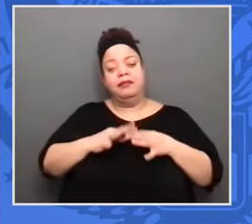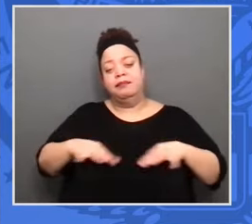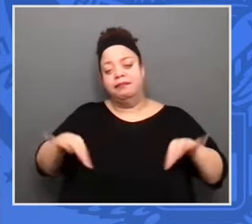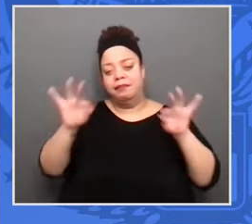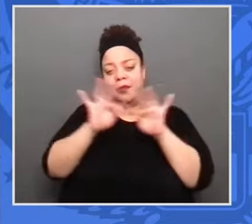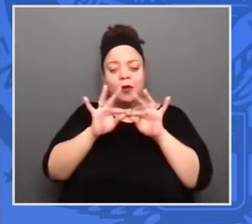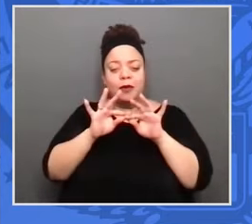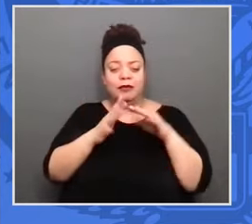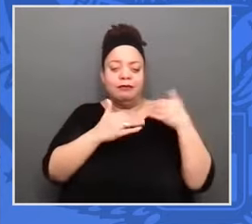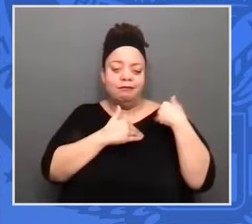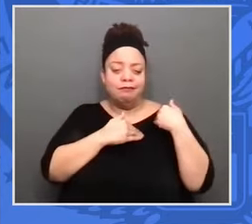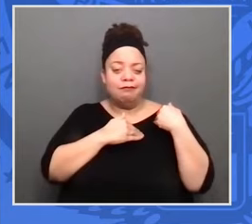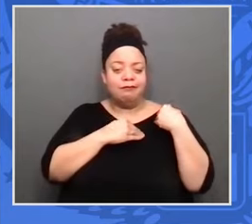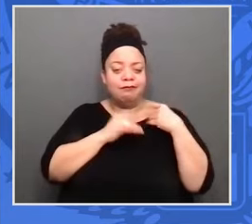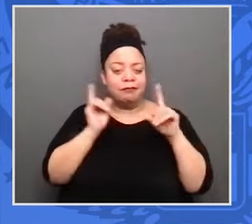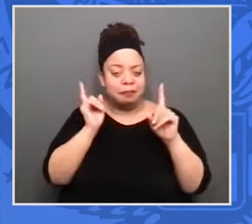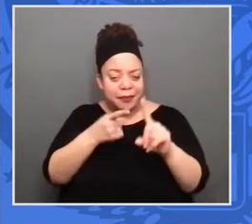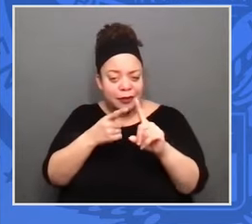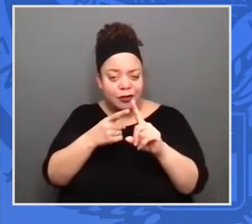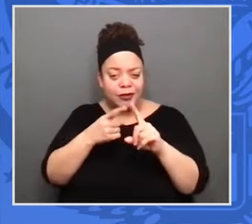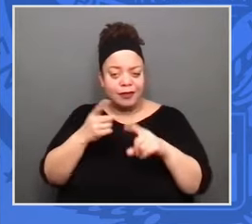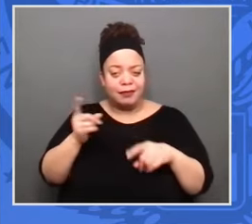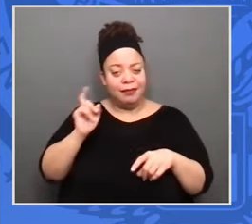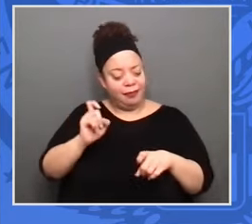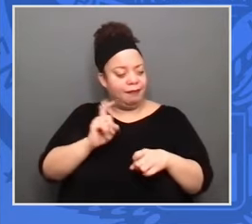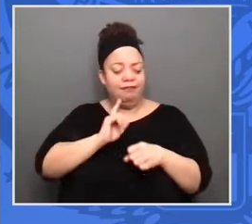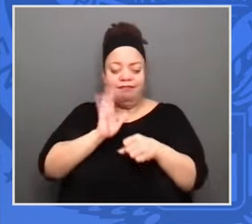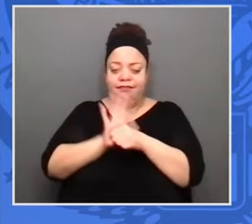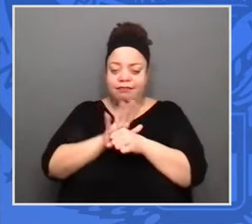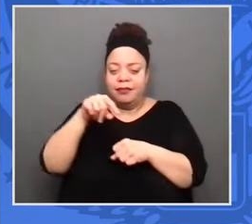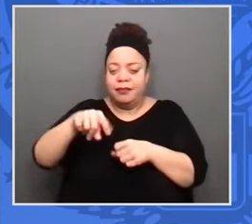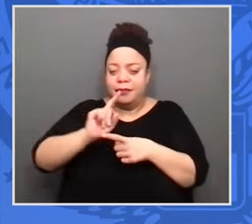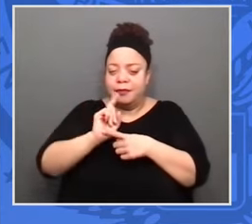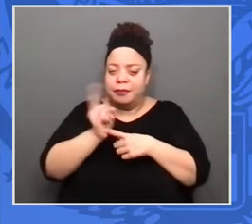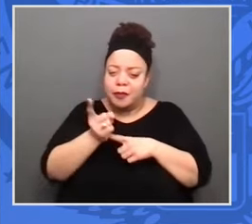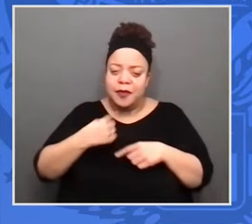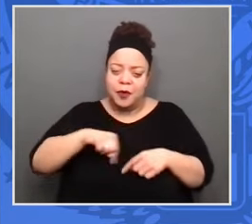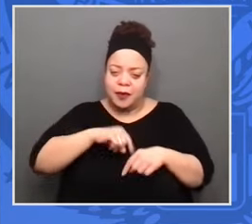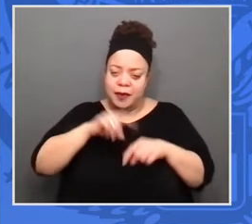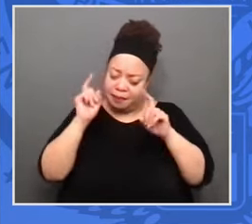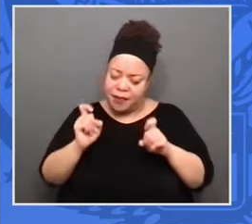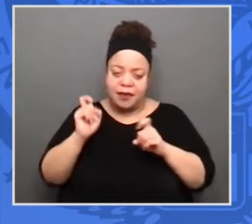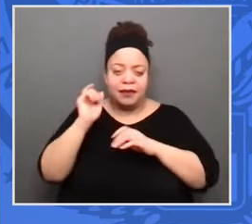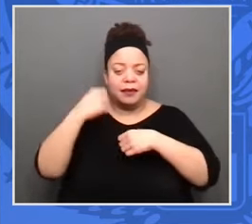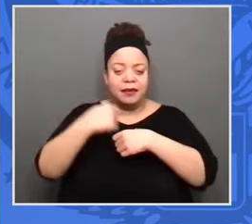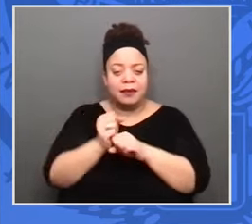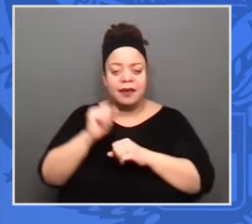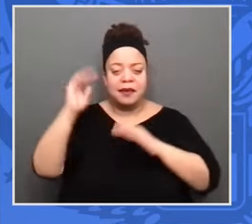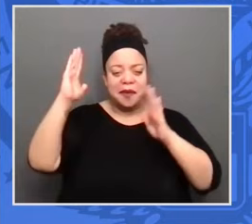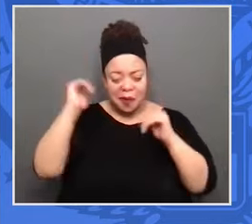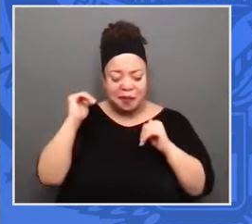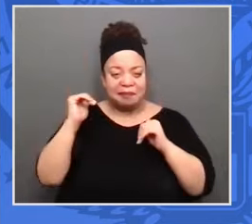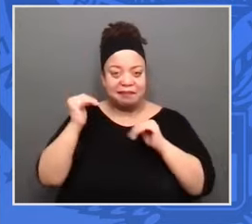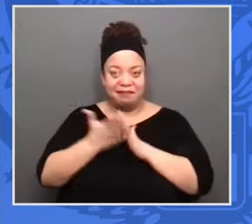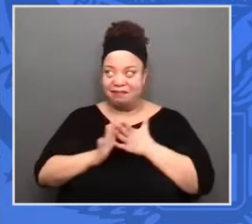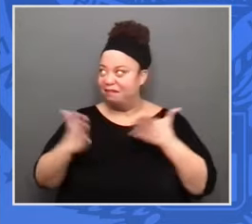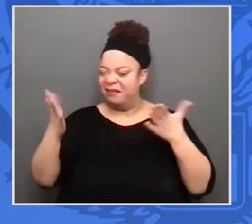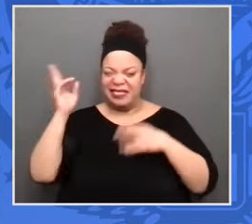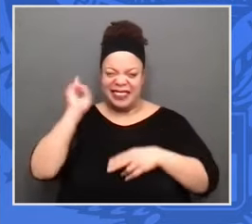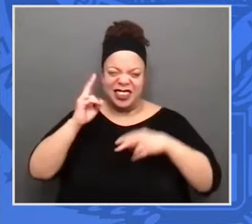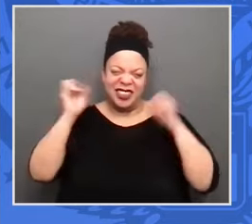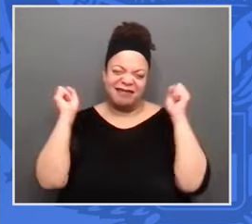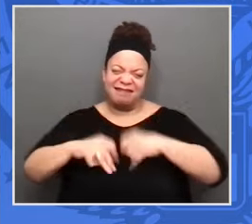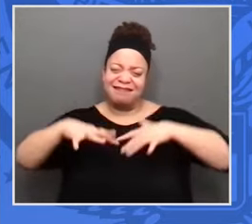to make hope and history rhyme. So now, to recite it at the United Palace Theater in